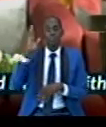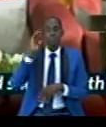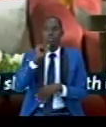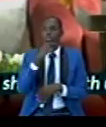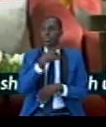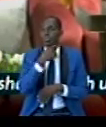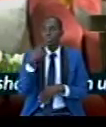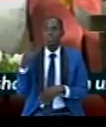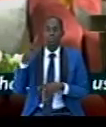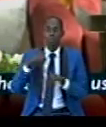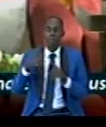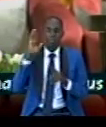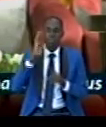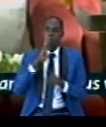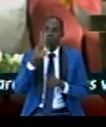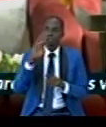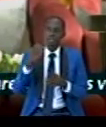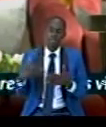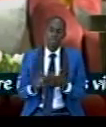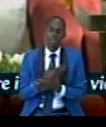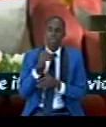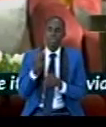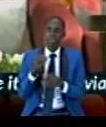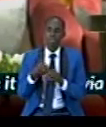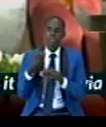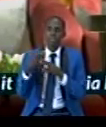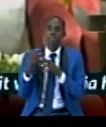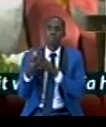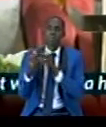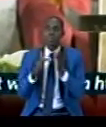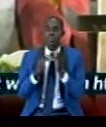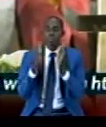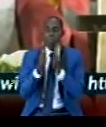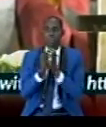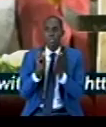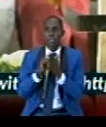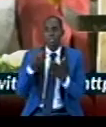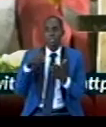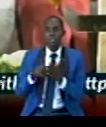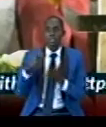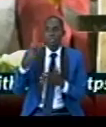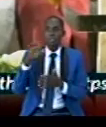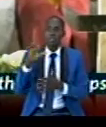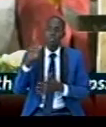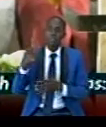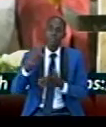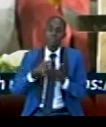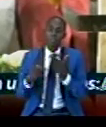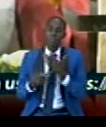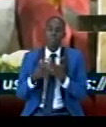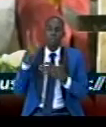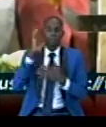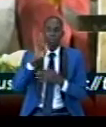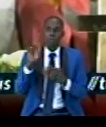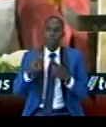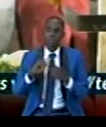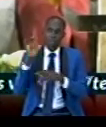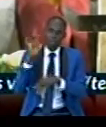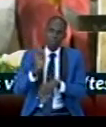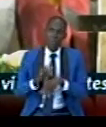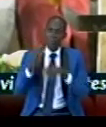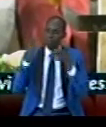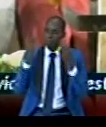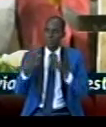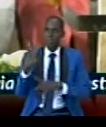to renew in the name of Jesus. And I pray that this GCK, Lord, you will continue to use it to affect men. You will continue to